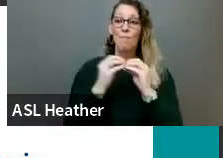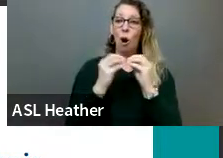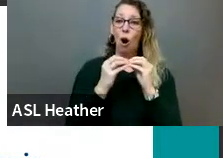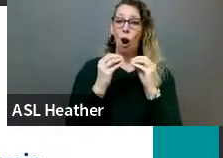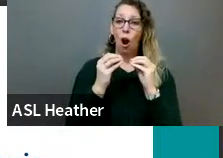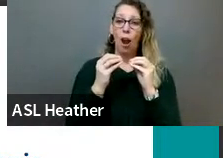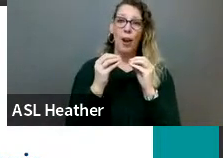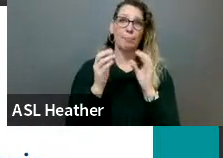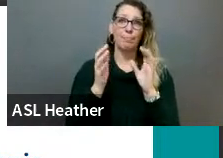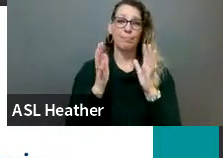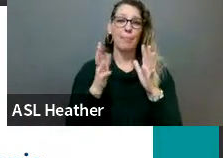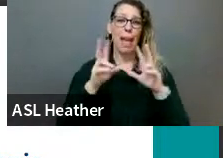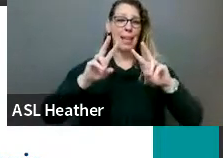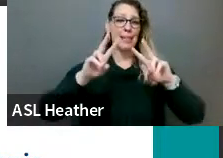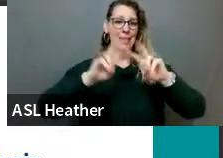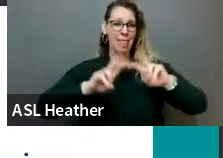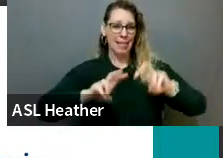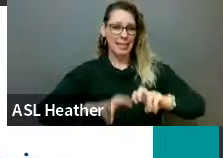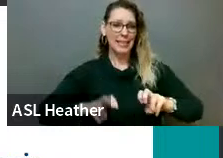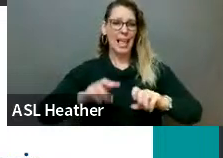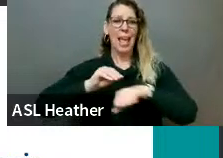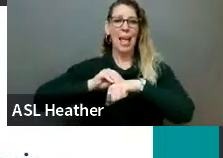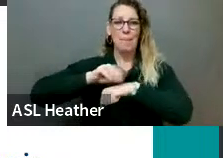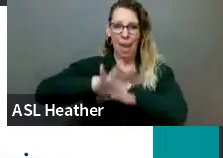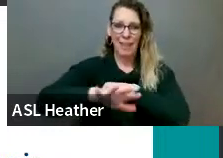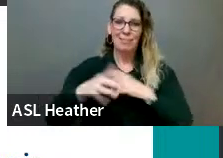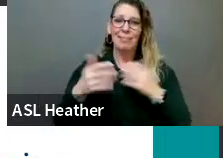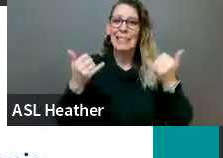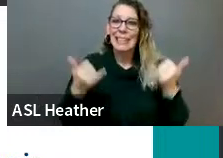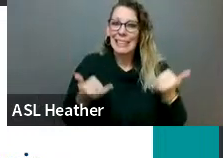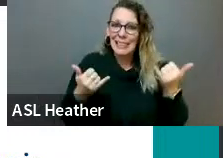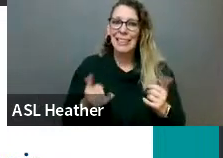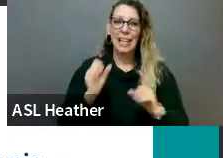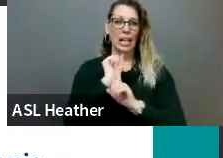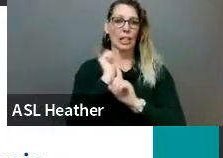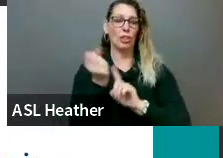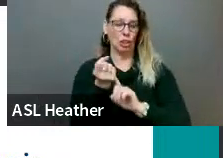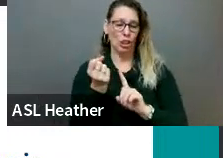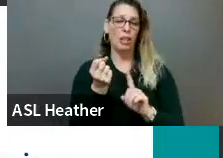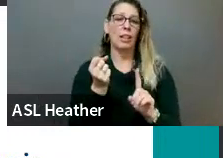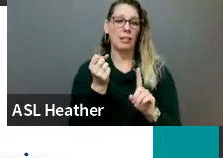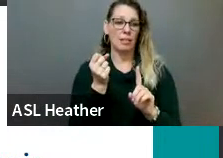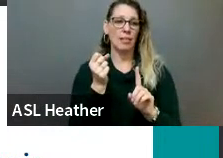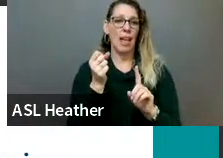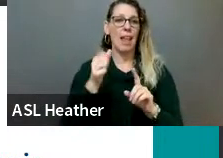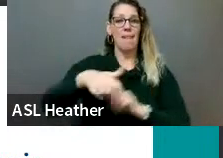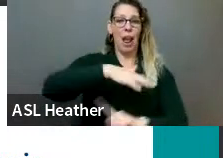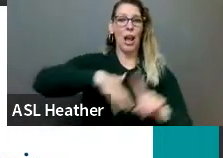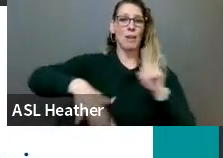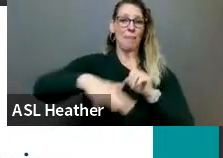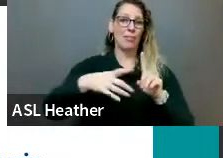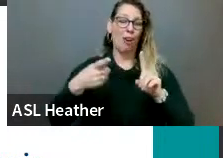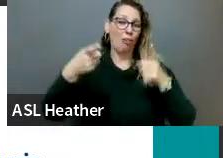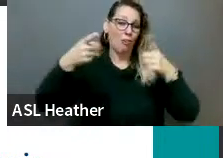the analysis of impacts, the existing conditions and environmental consequences.